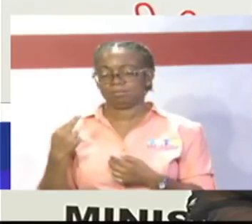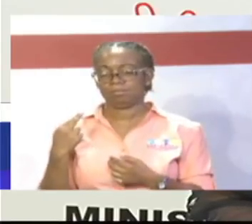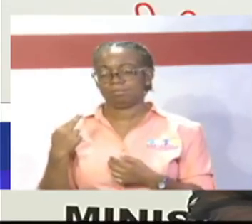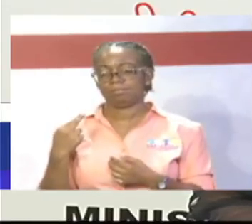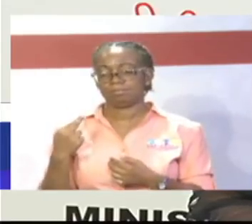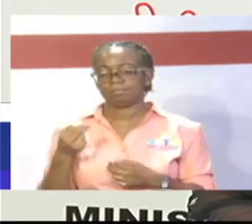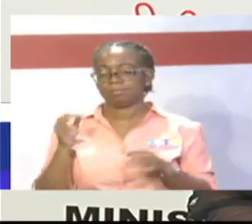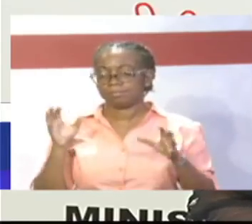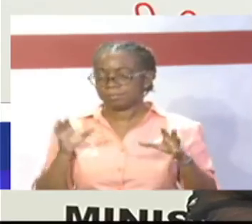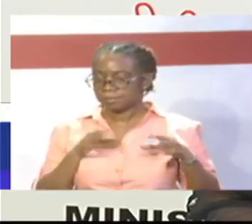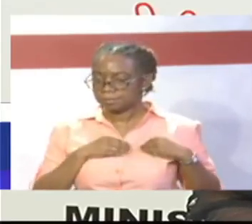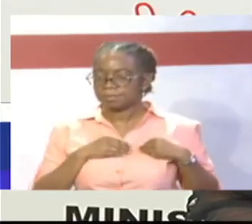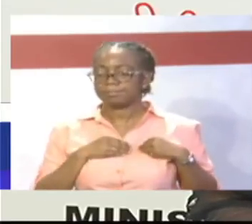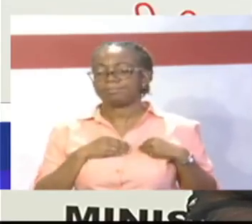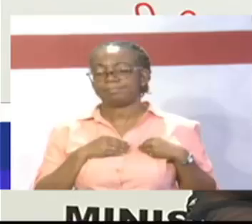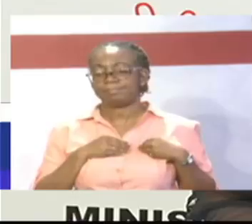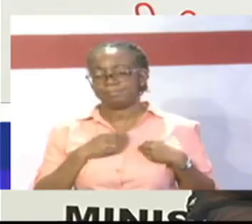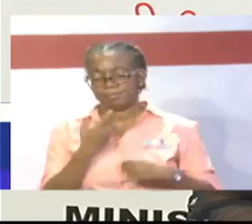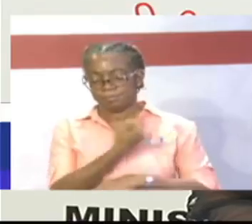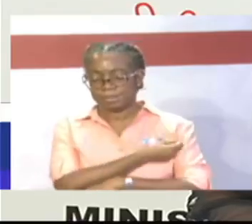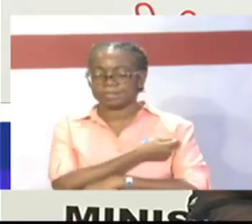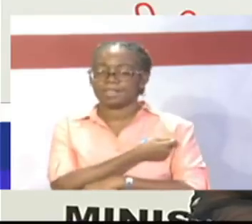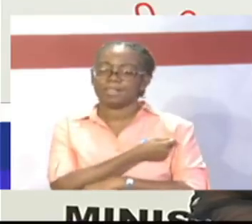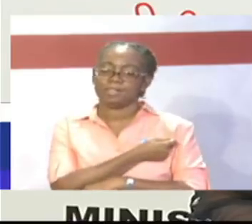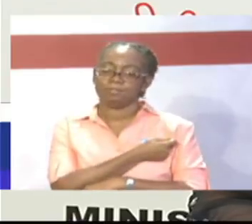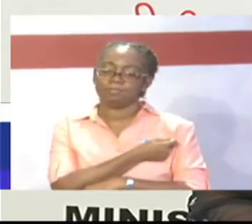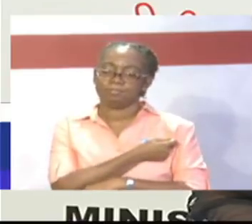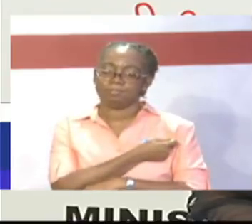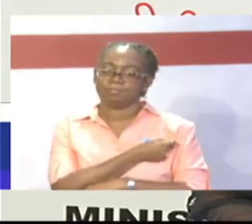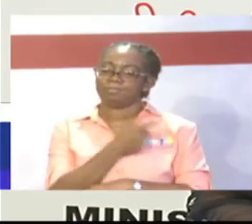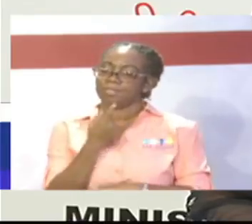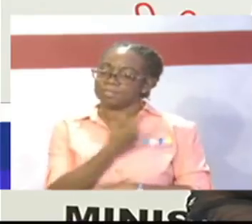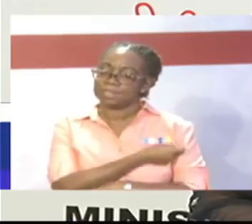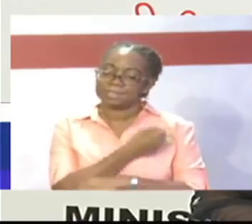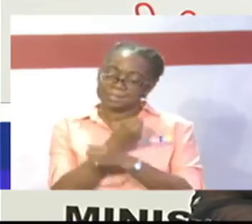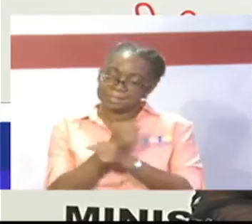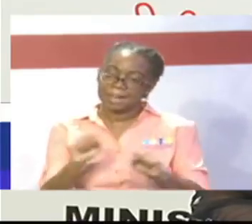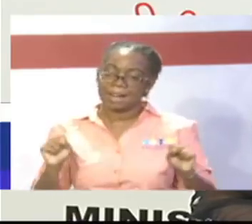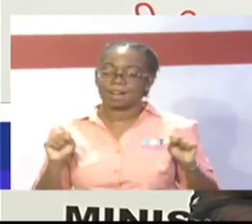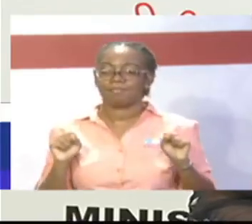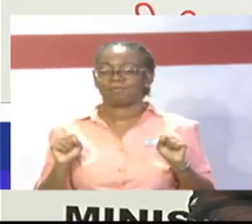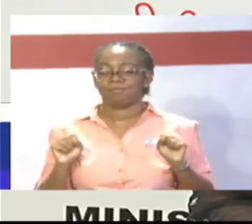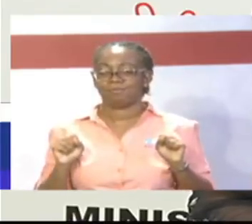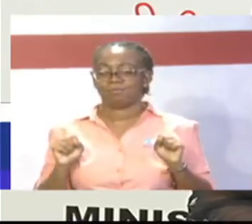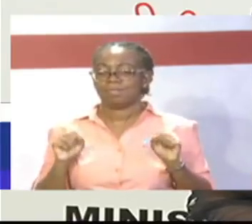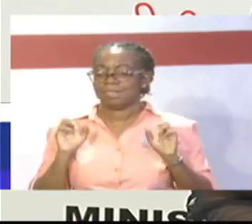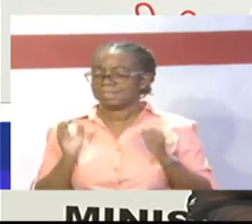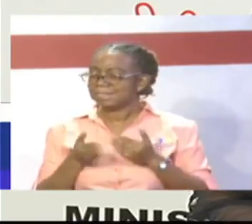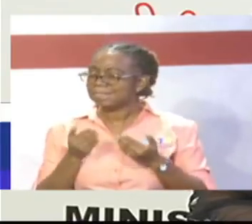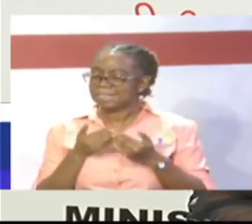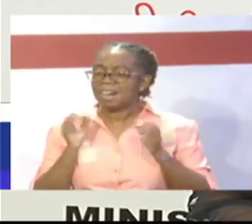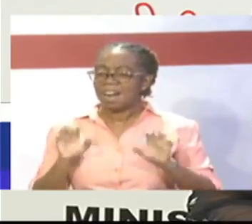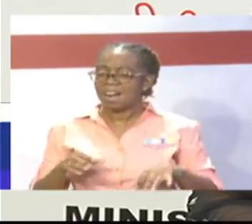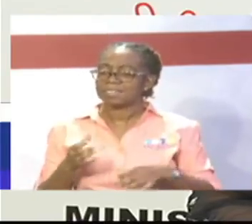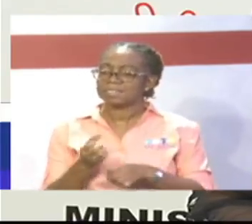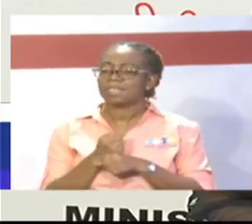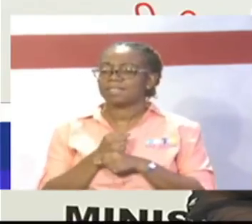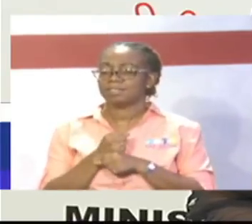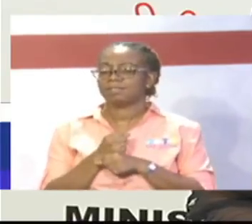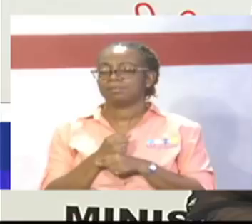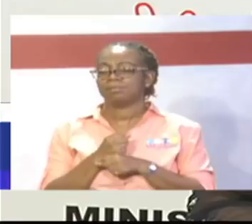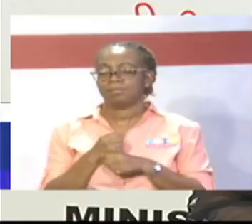offer up with respect to vaccinations. Vaccines are safe, they are accessible, and they